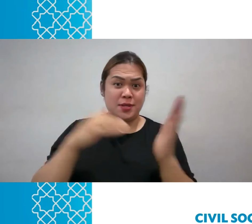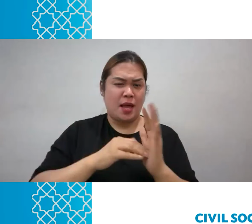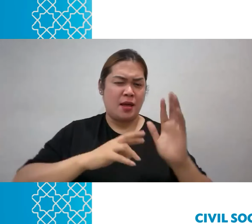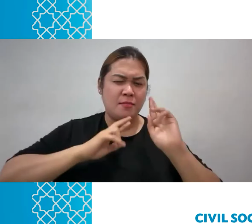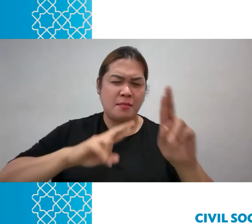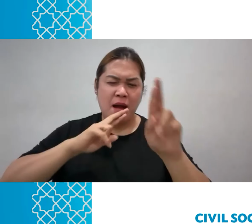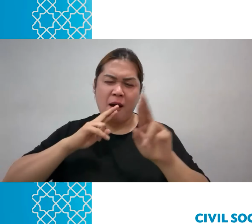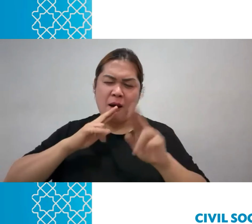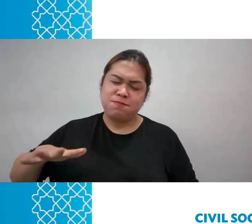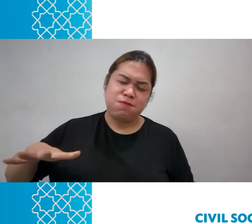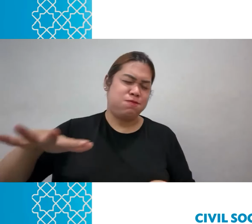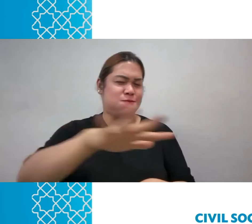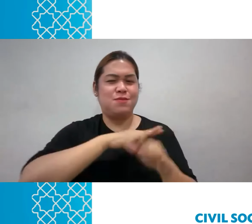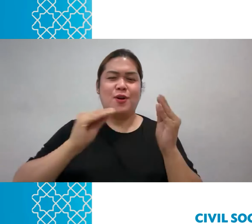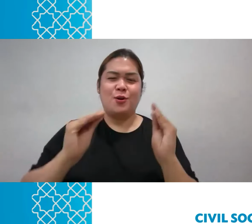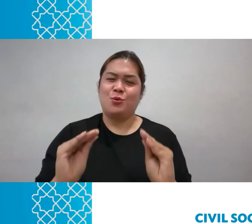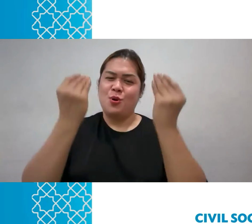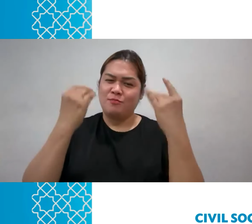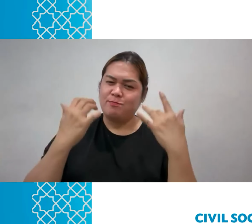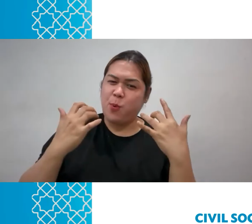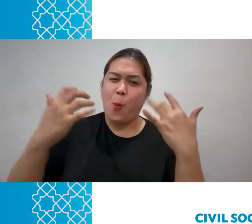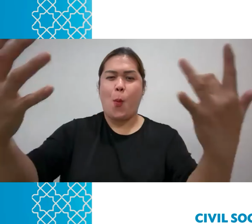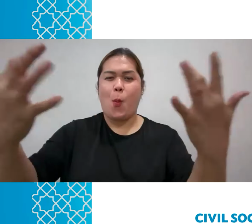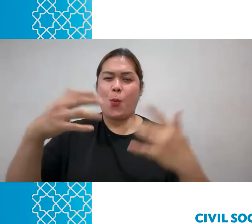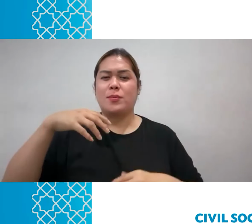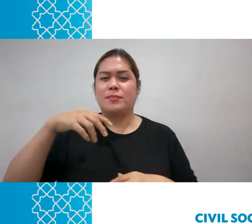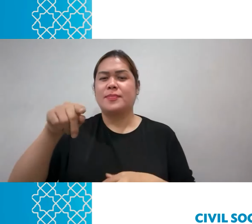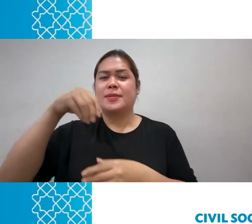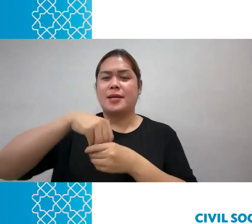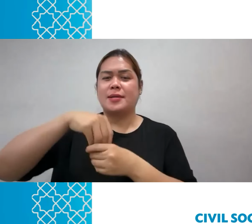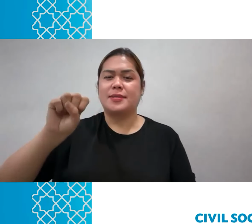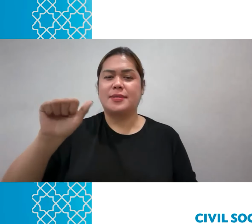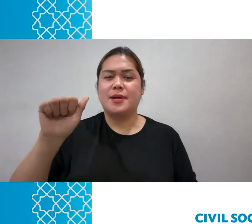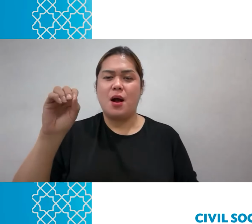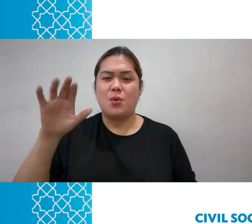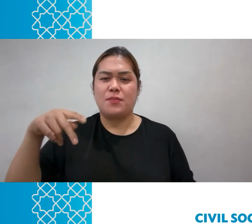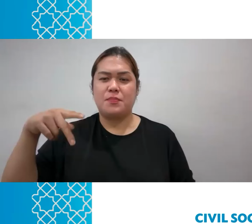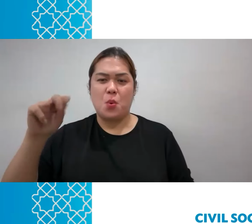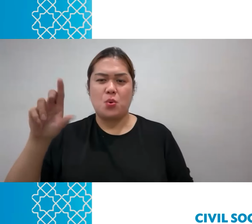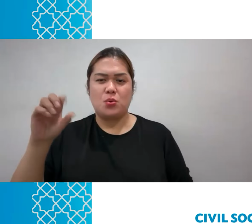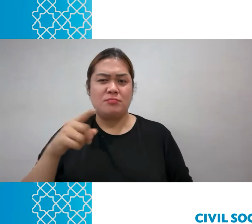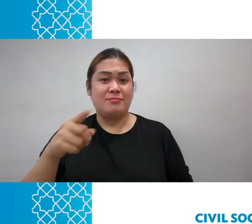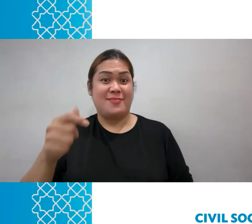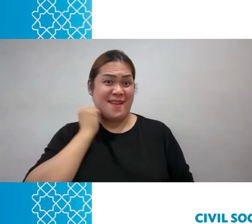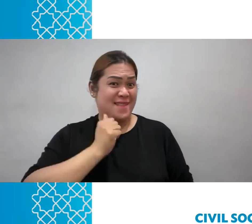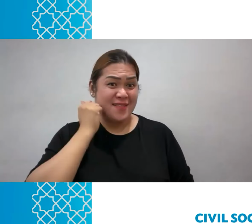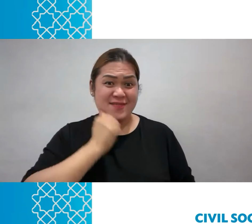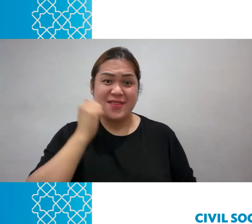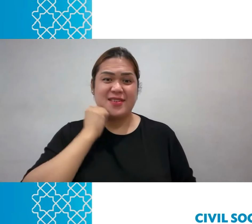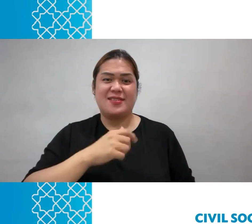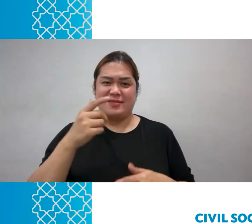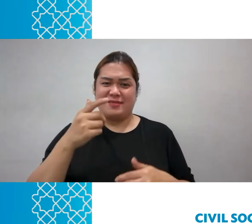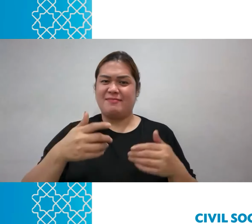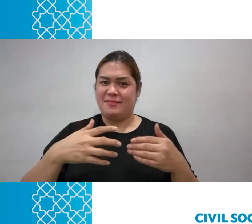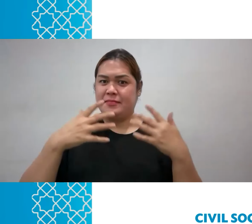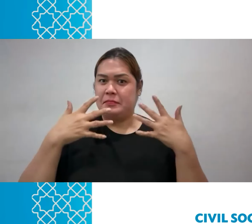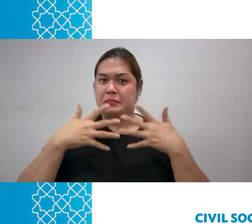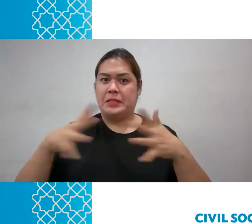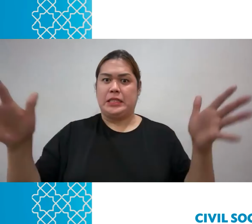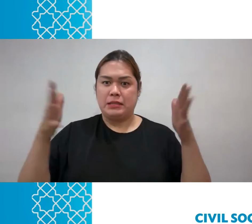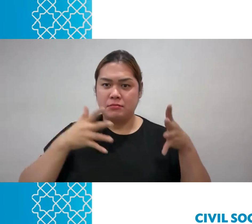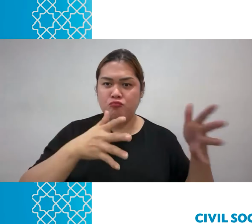about what their daily commutes and experience of the streets look like. So that's a way to go really broad. On the other hand, you can